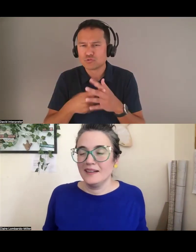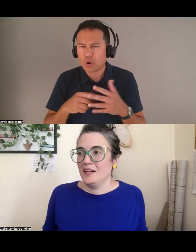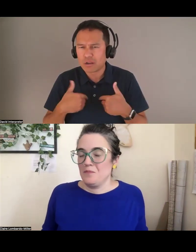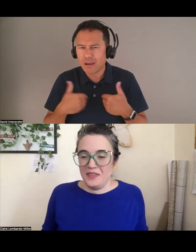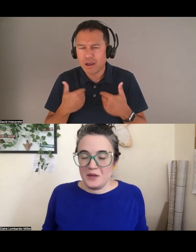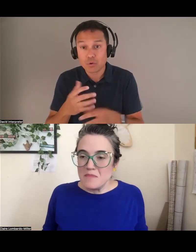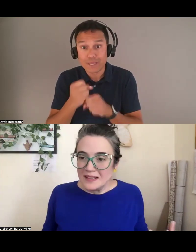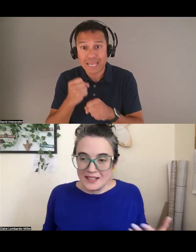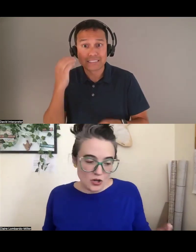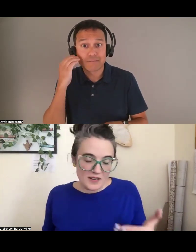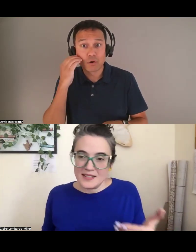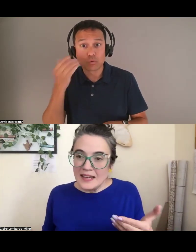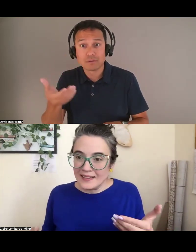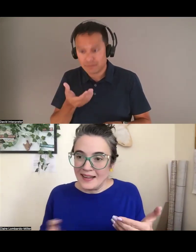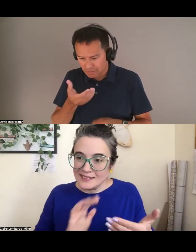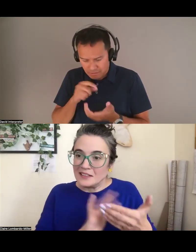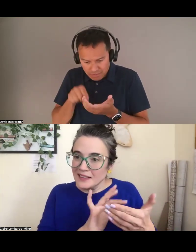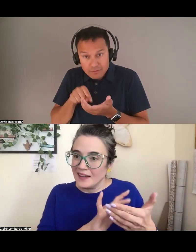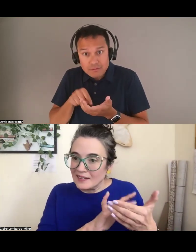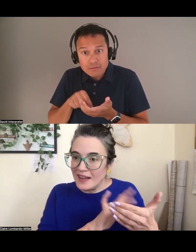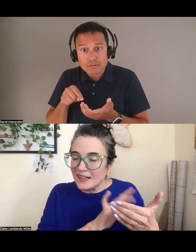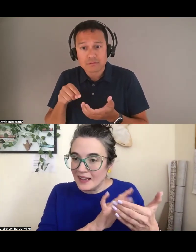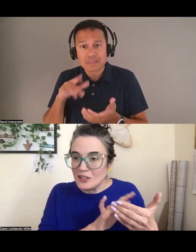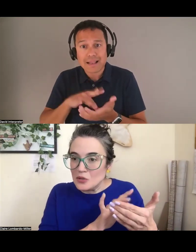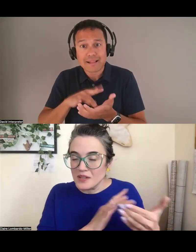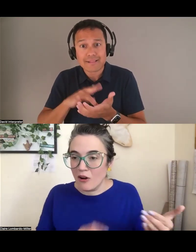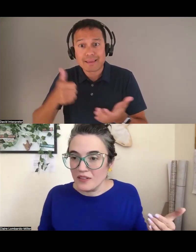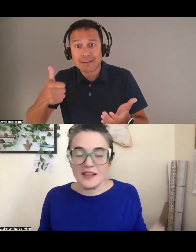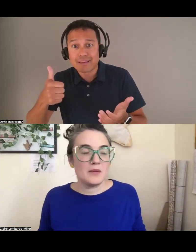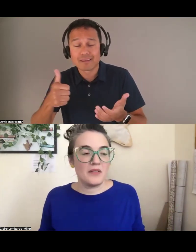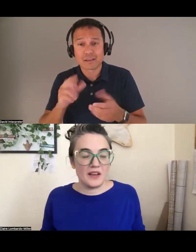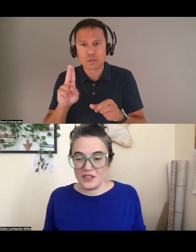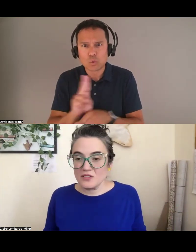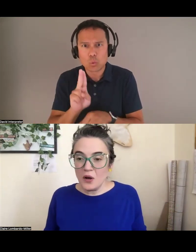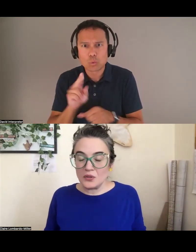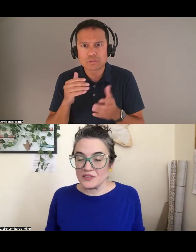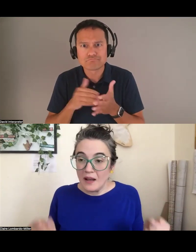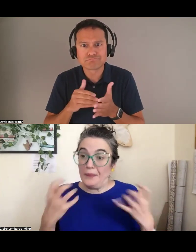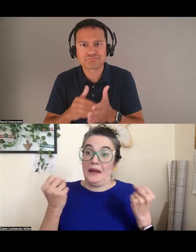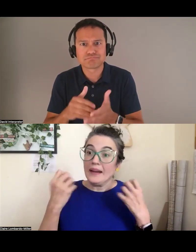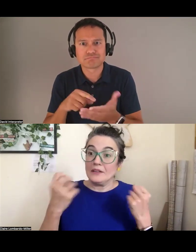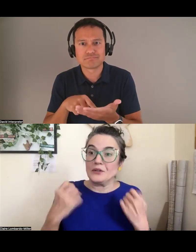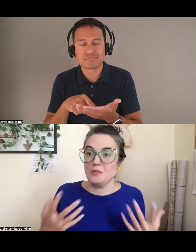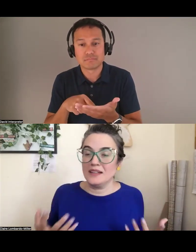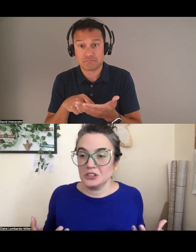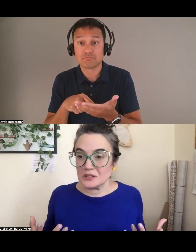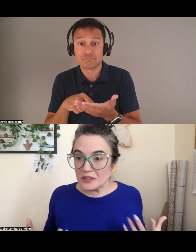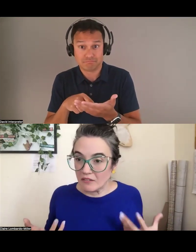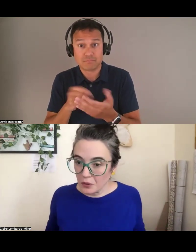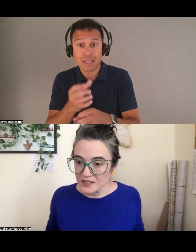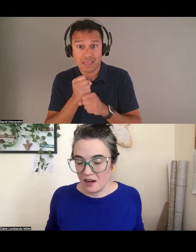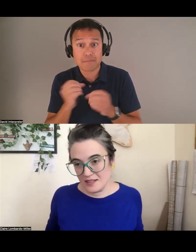right? The minute they start seeing things and clicking and liking and using all the time on these phones, they're getting those